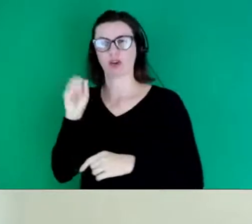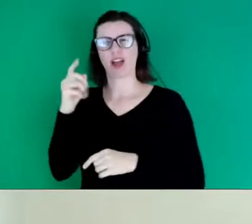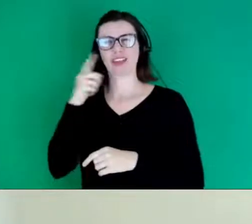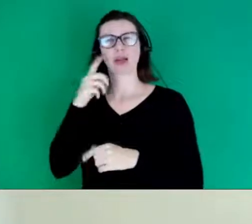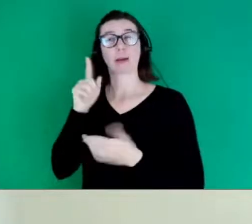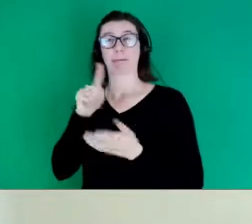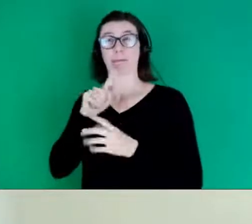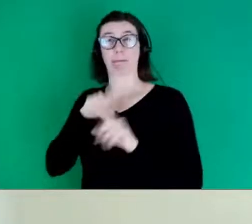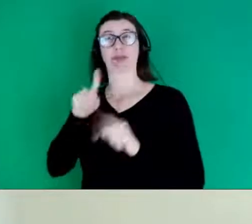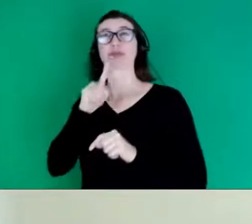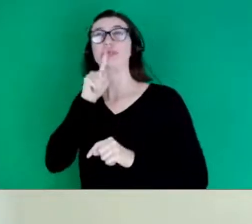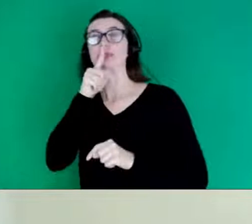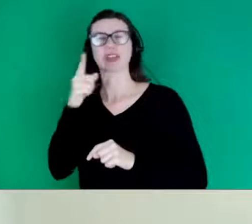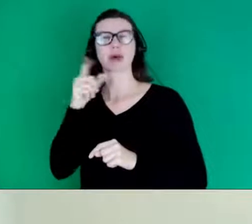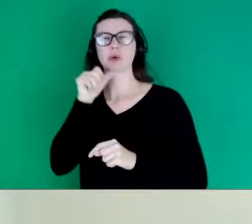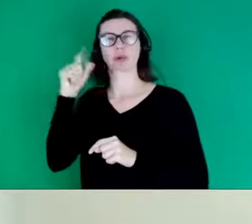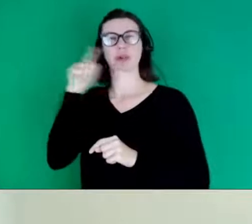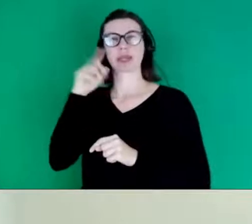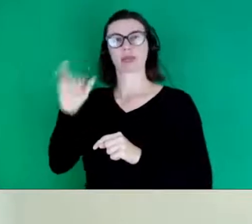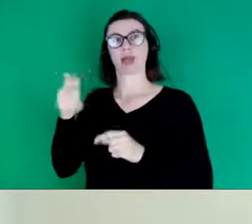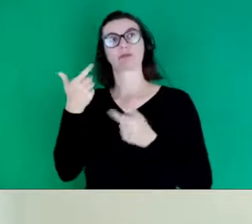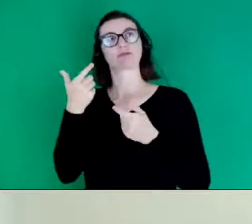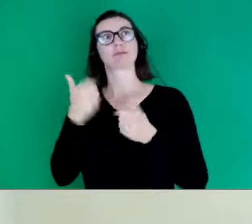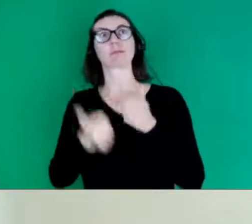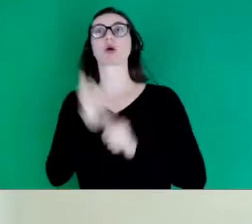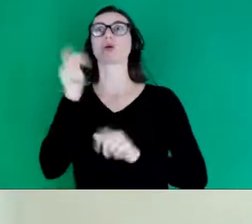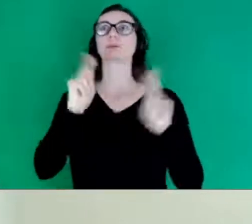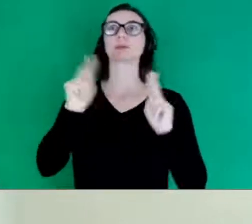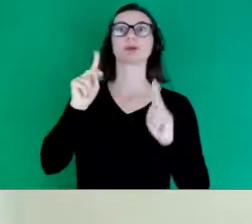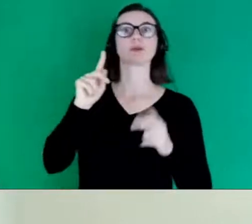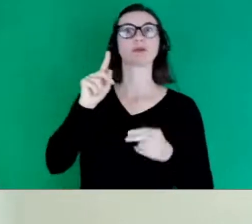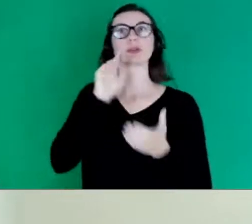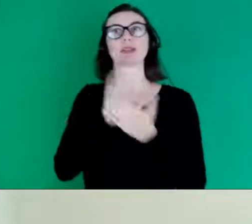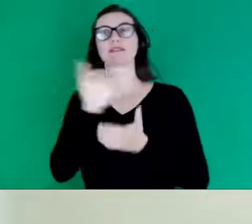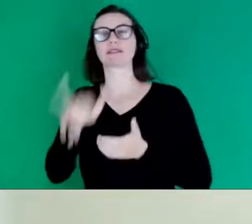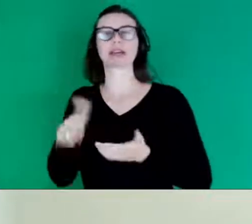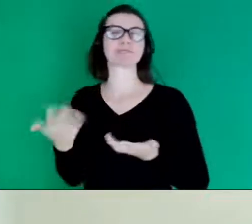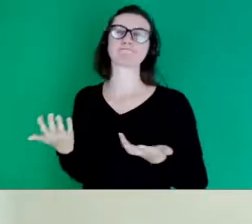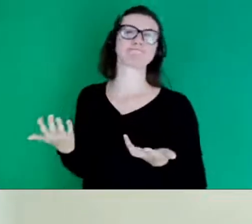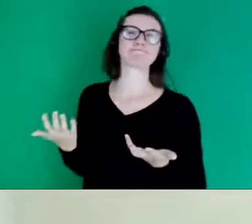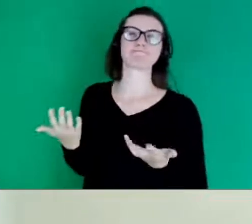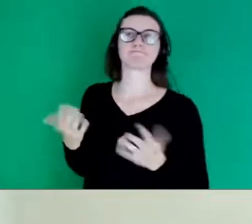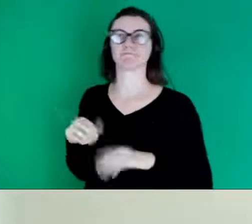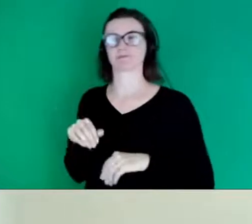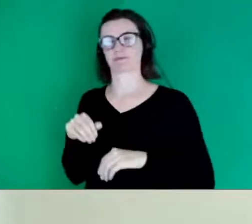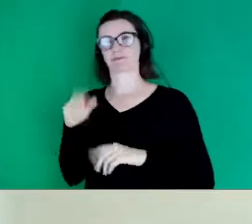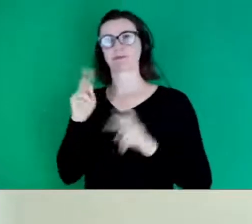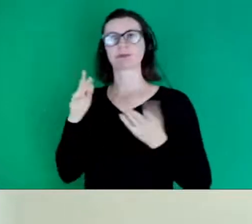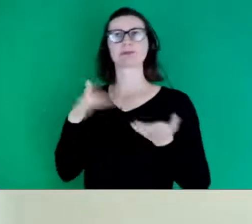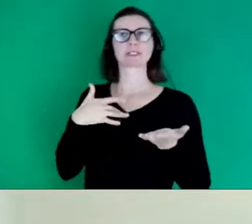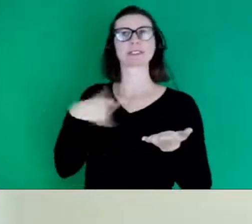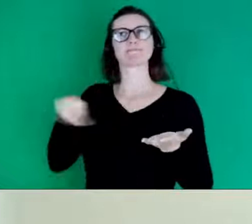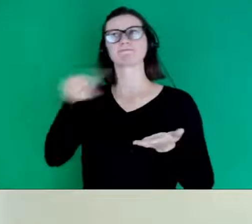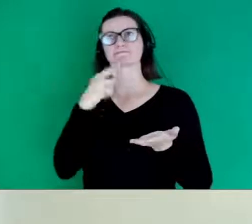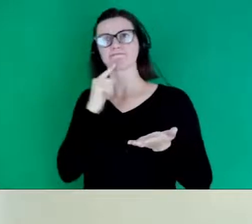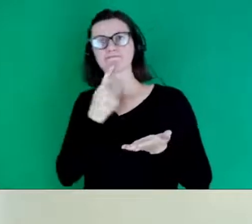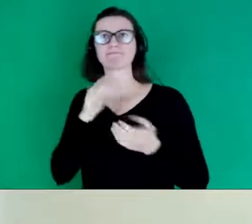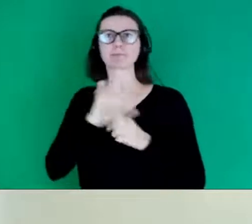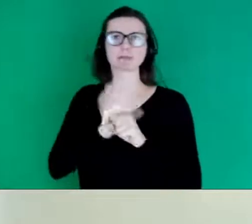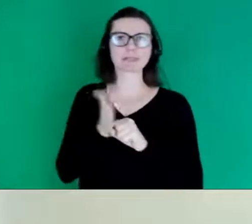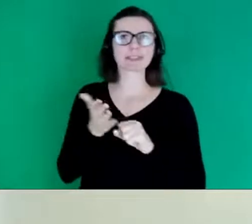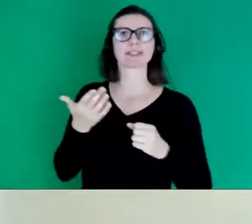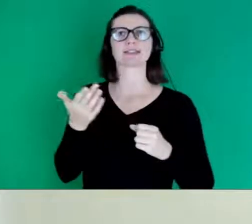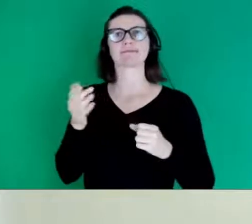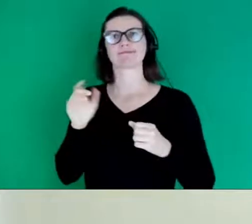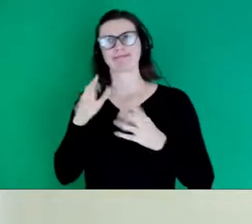minority of the population who discount the existence of COVID or the severity of COVID, the huge amount of research